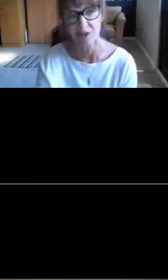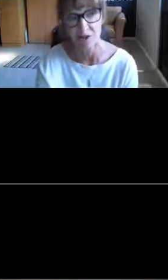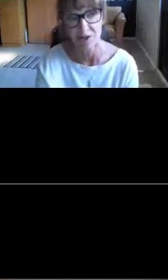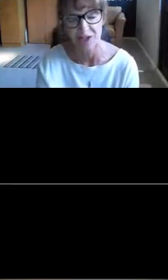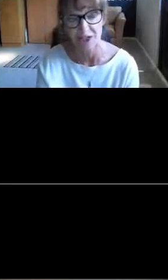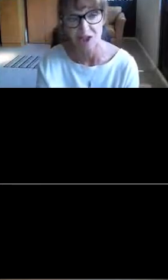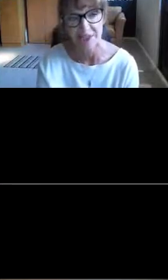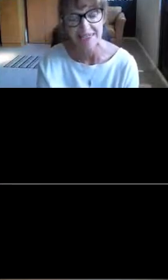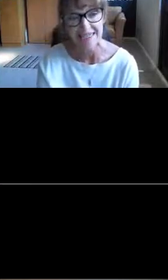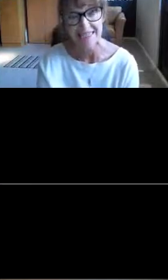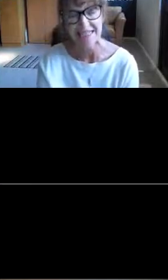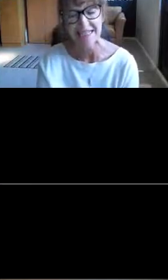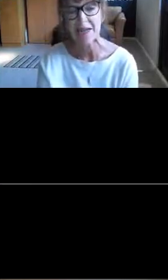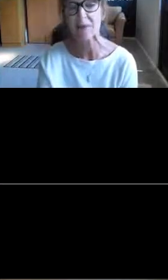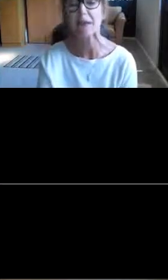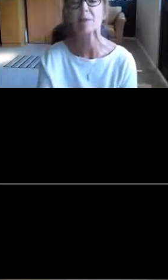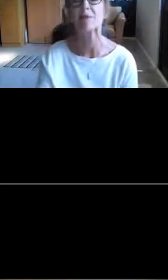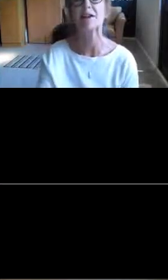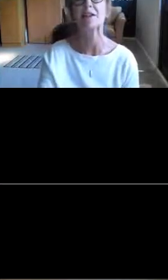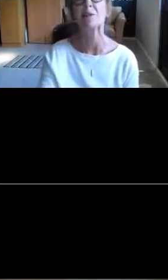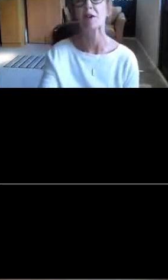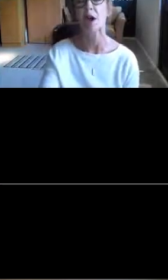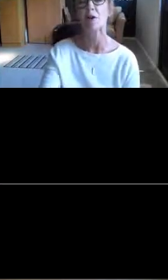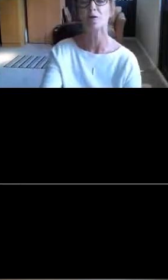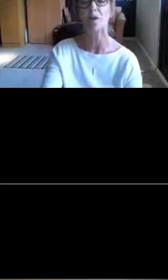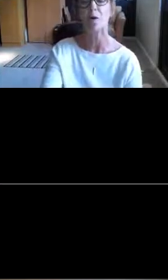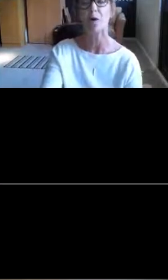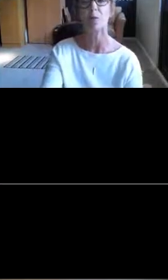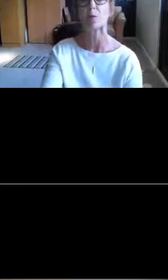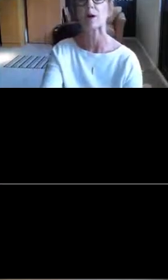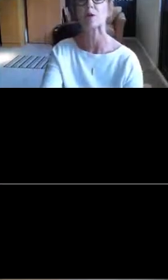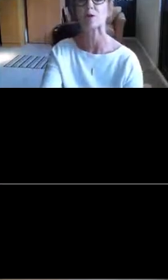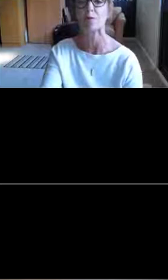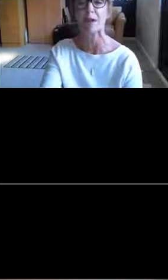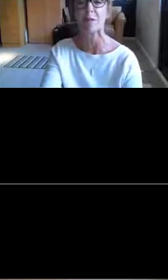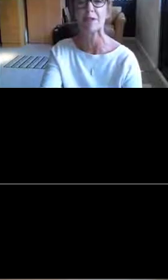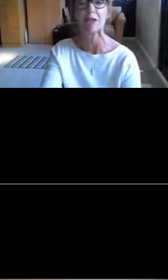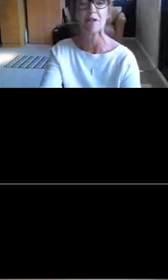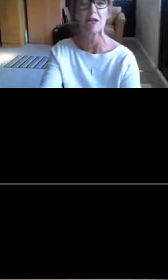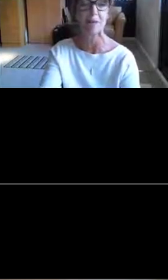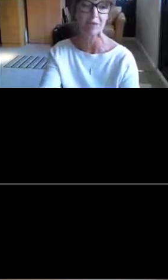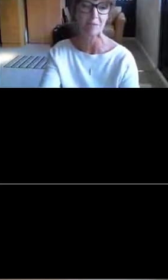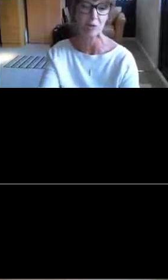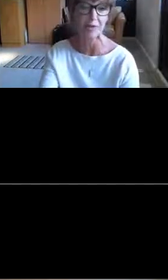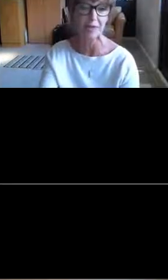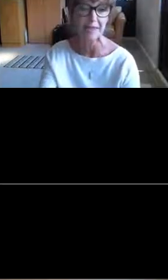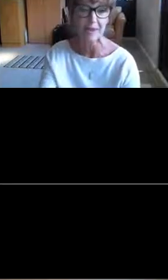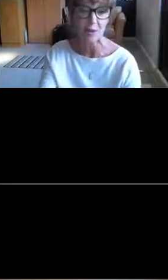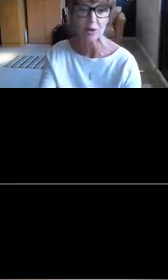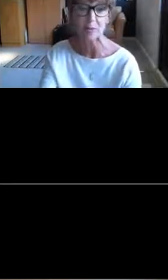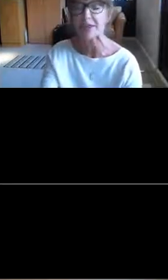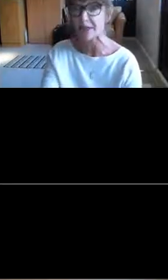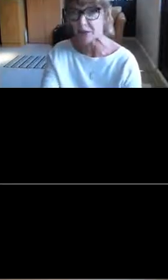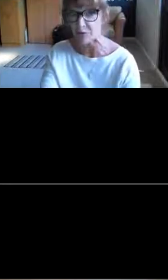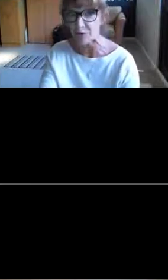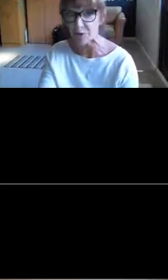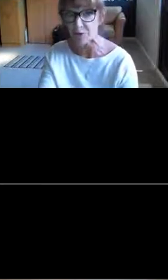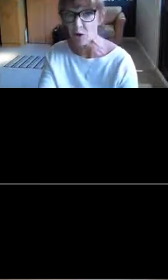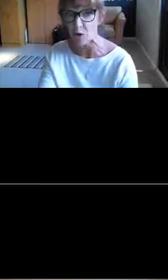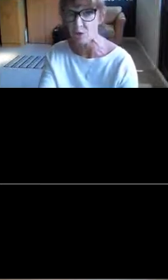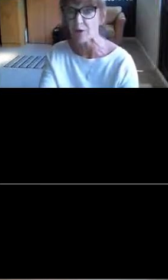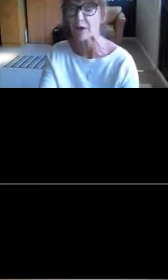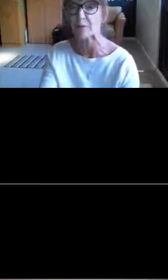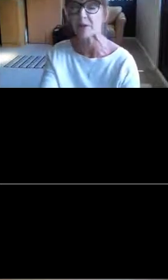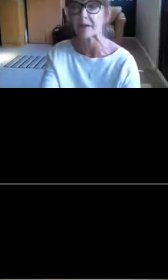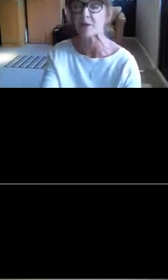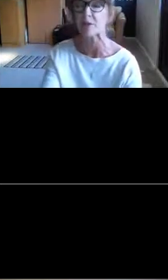Refinement Consultation. Today, we're going to be providing you with an overview of the proposed refinements to the Lower Thames Crossing, with a particular